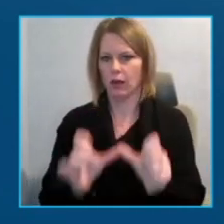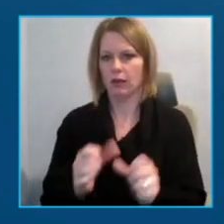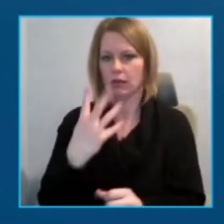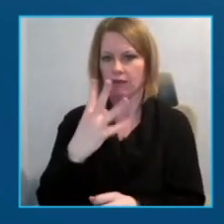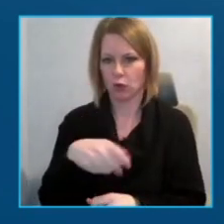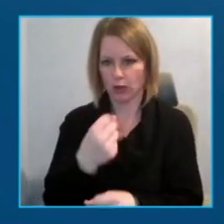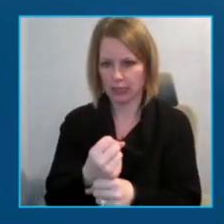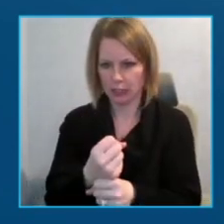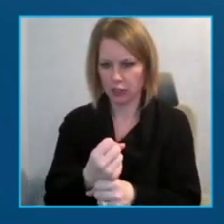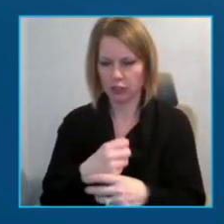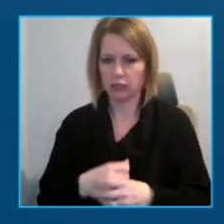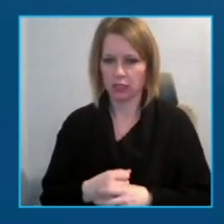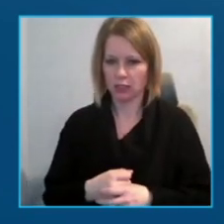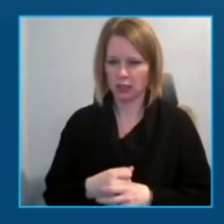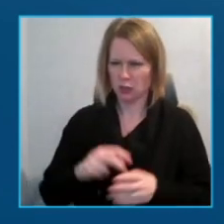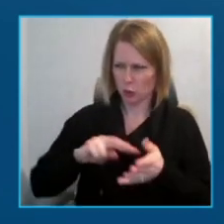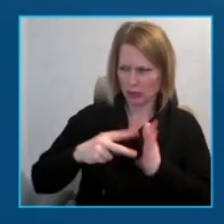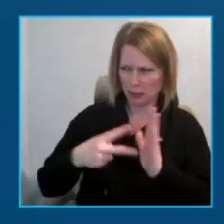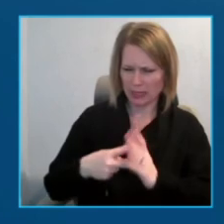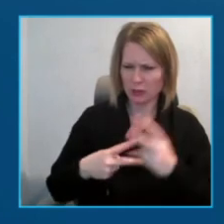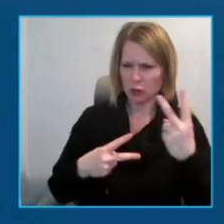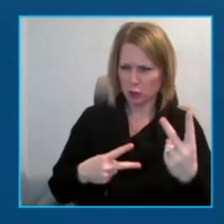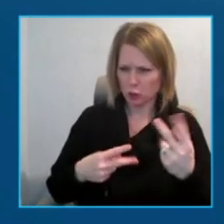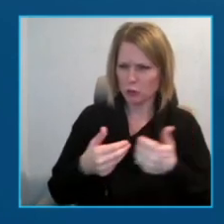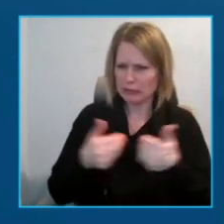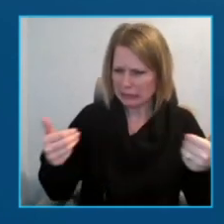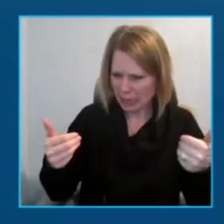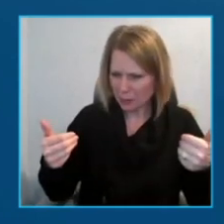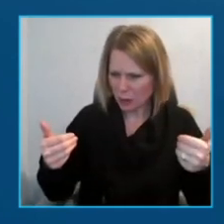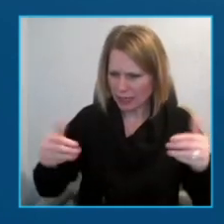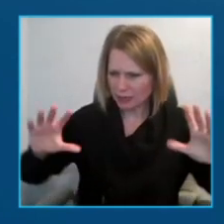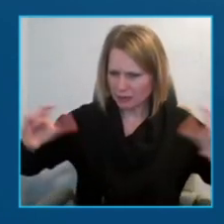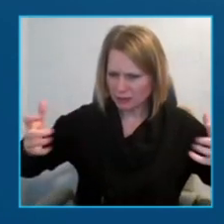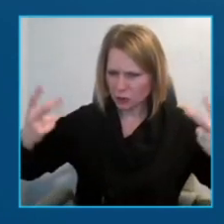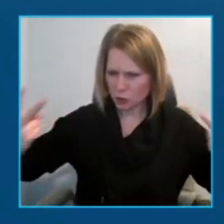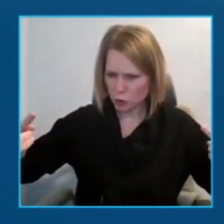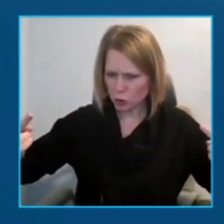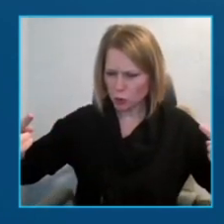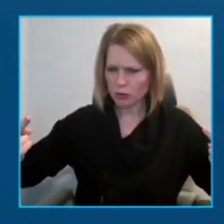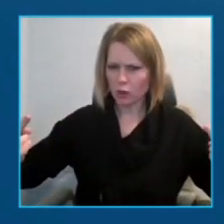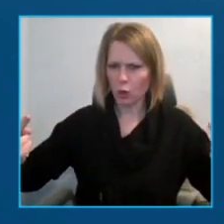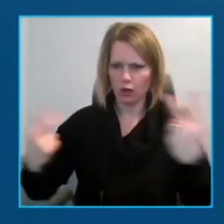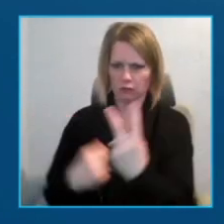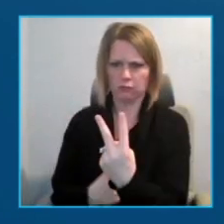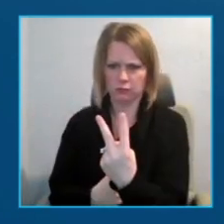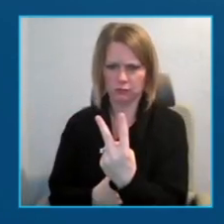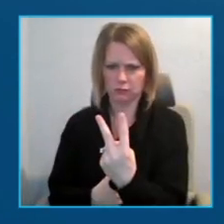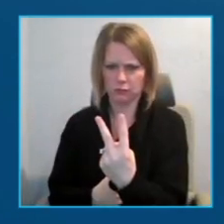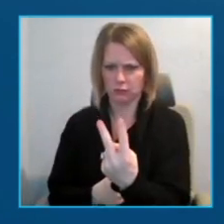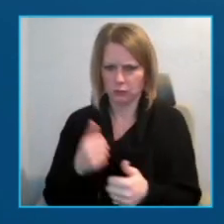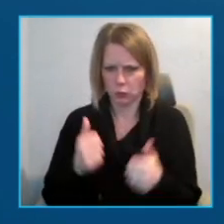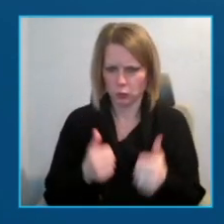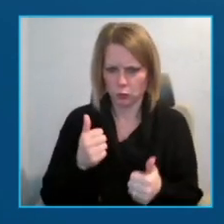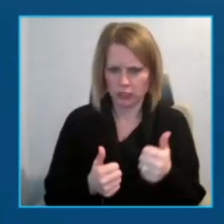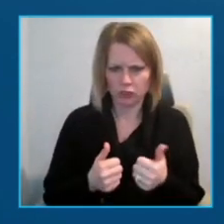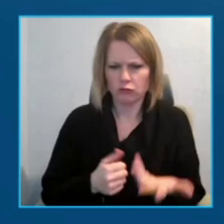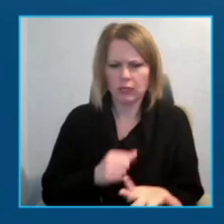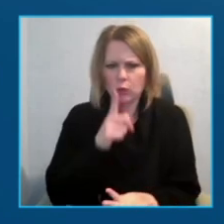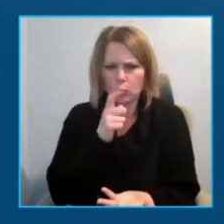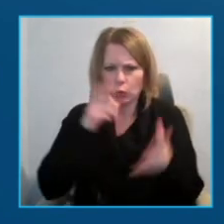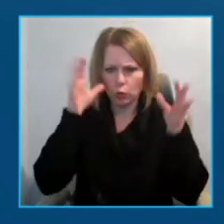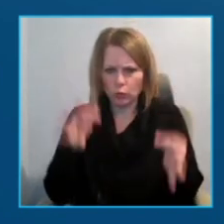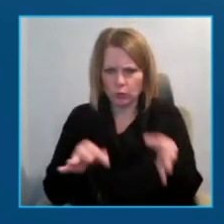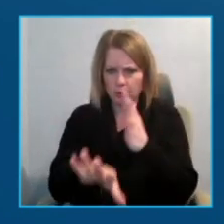different sets of co-chairs that's referring to, or is it the same set of co-chairs? I guess I was confused about who was choosing them on